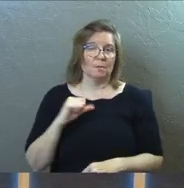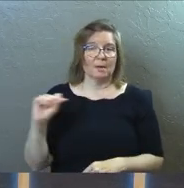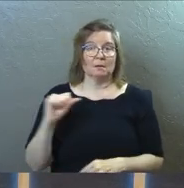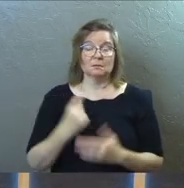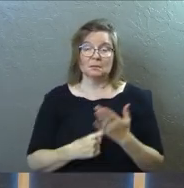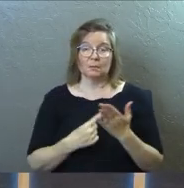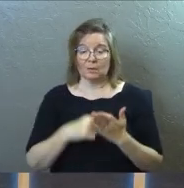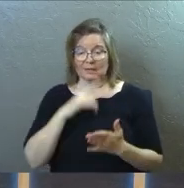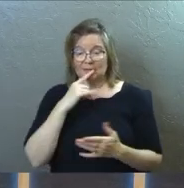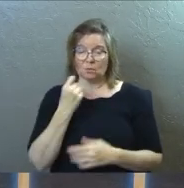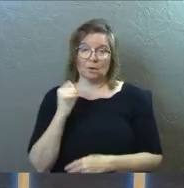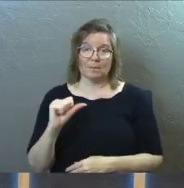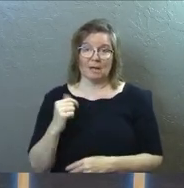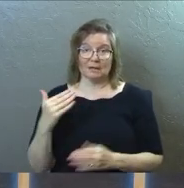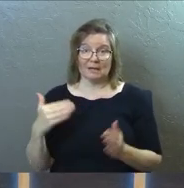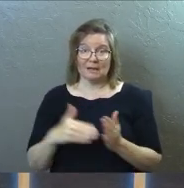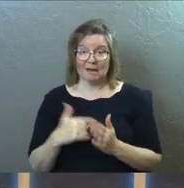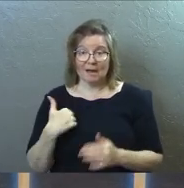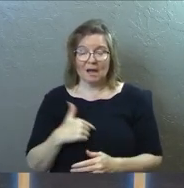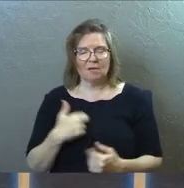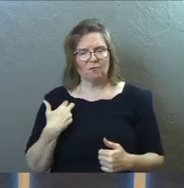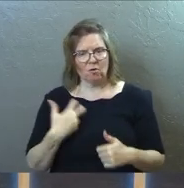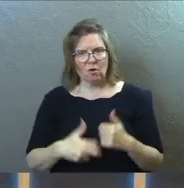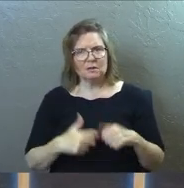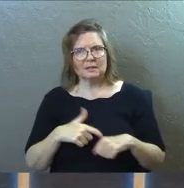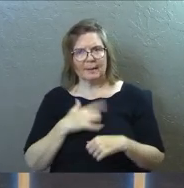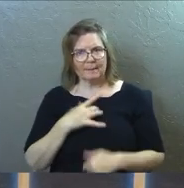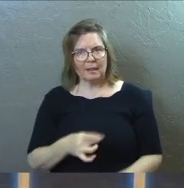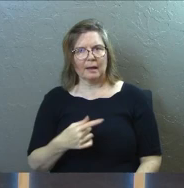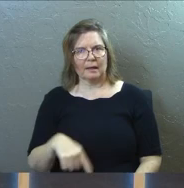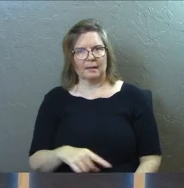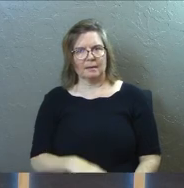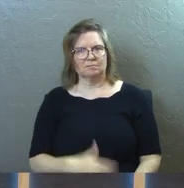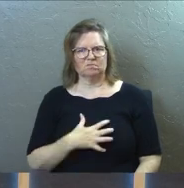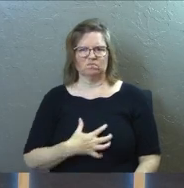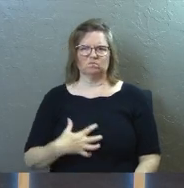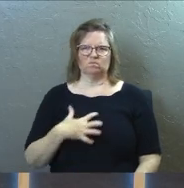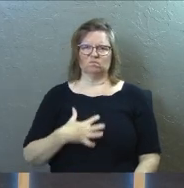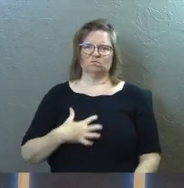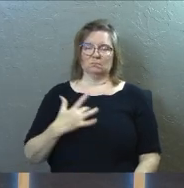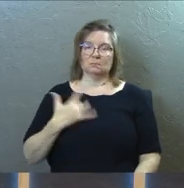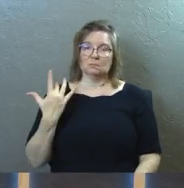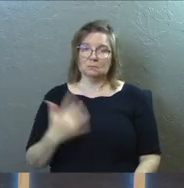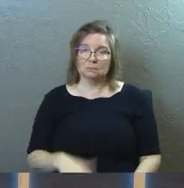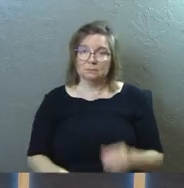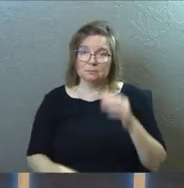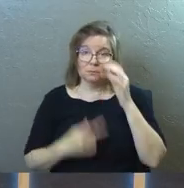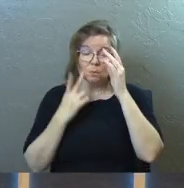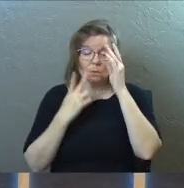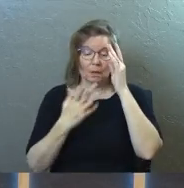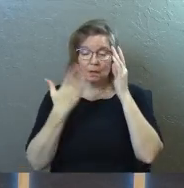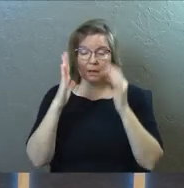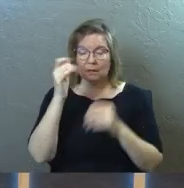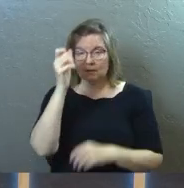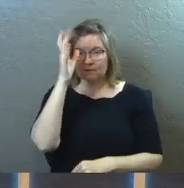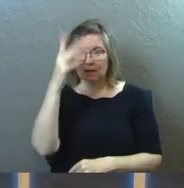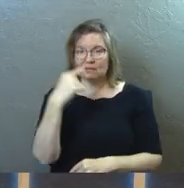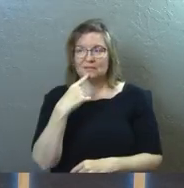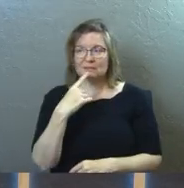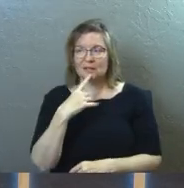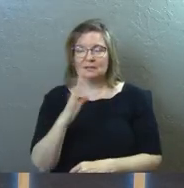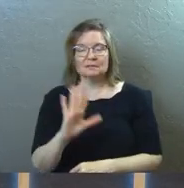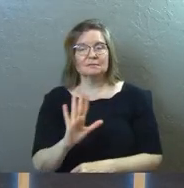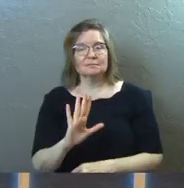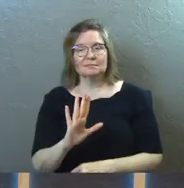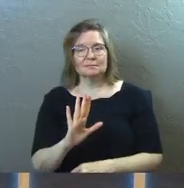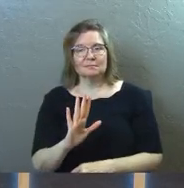rebellious, sometimes when our kids rebel against us, we have a hard time liking them. And so you see how God the Father comes in and he stands